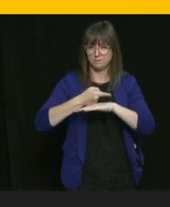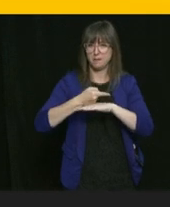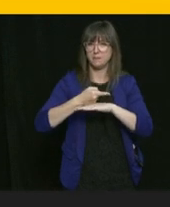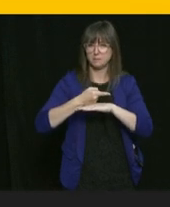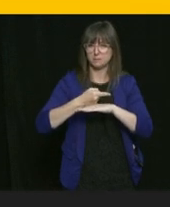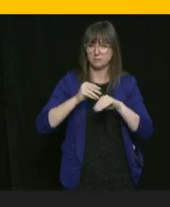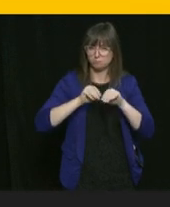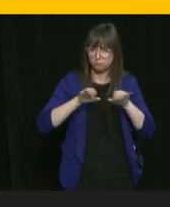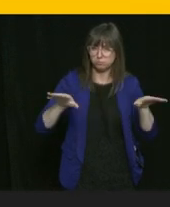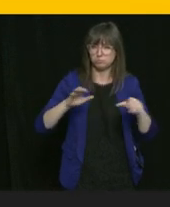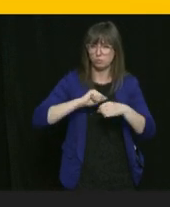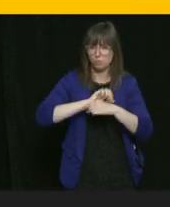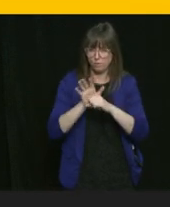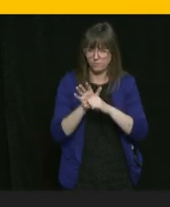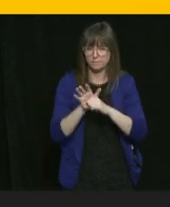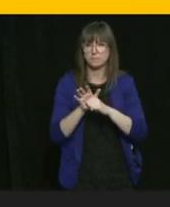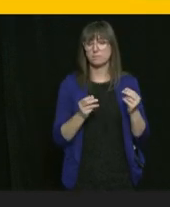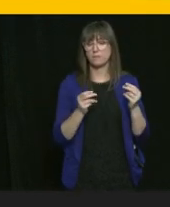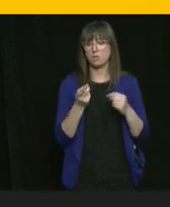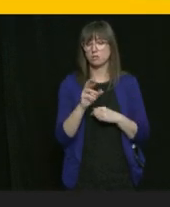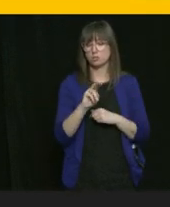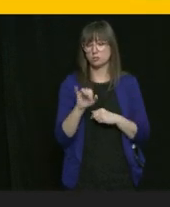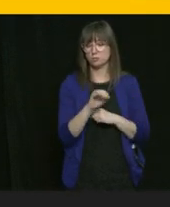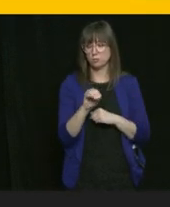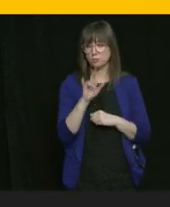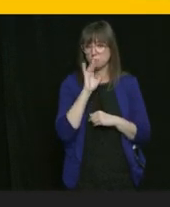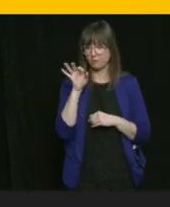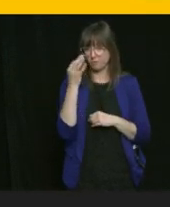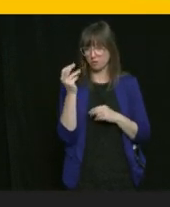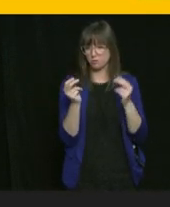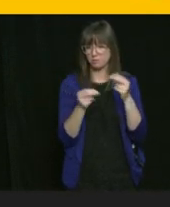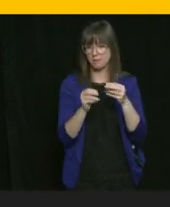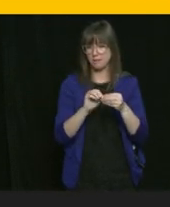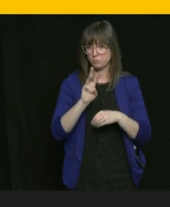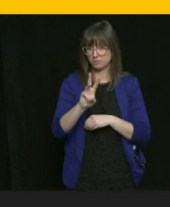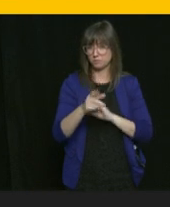rates of COVID-19 in deeper shades of map.